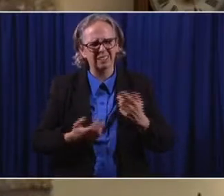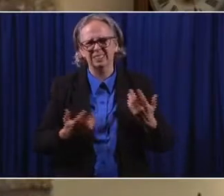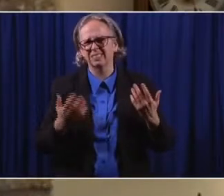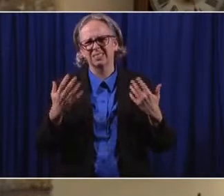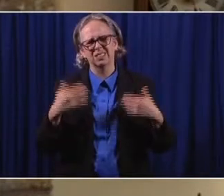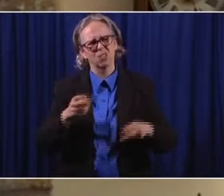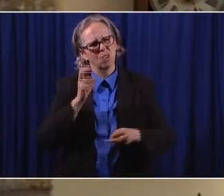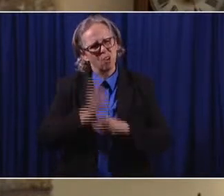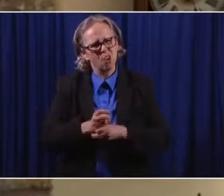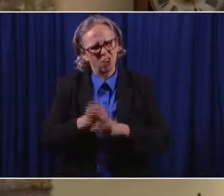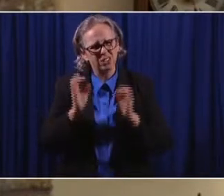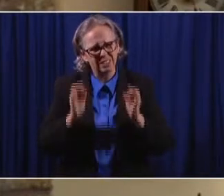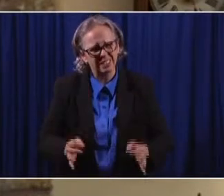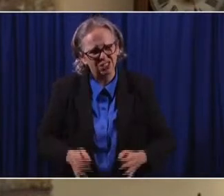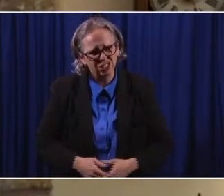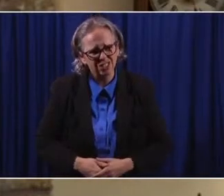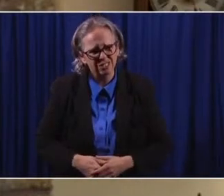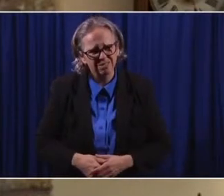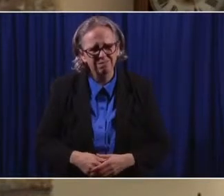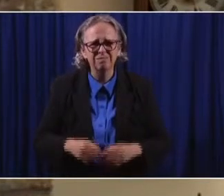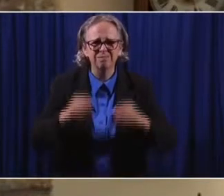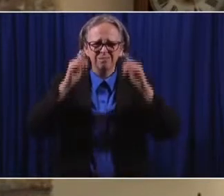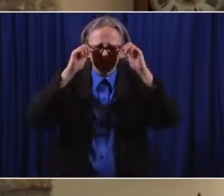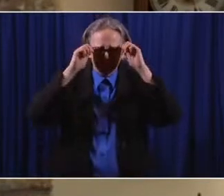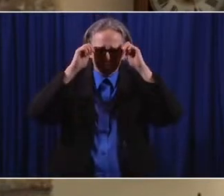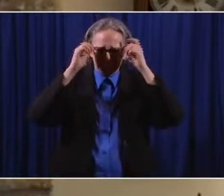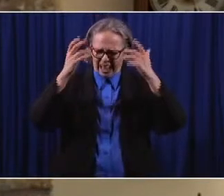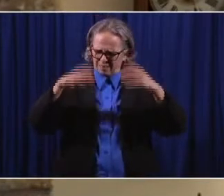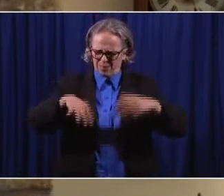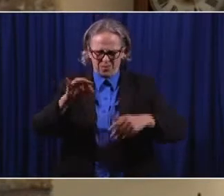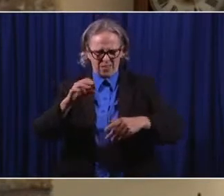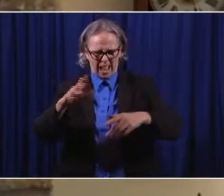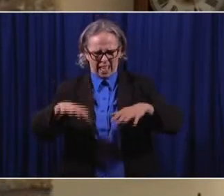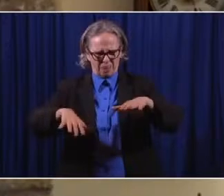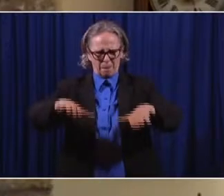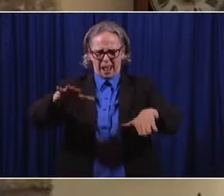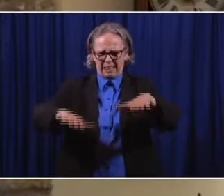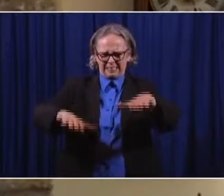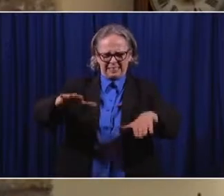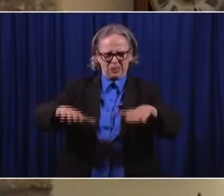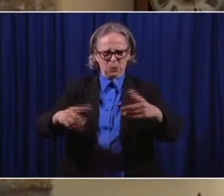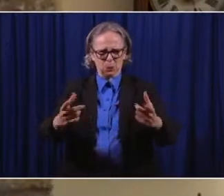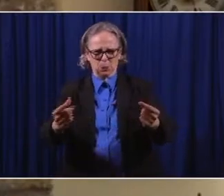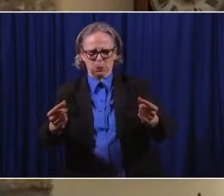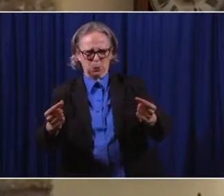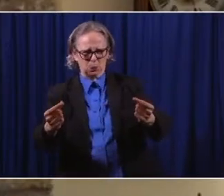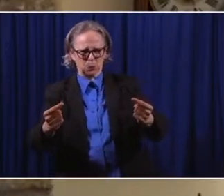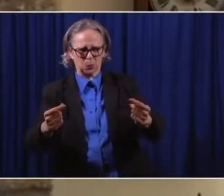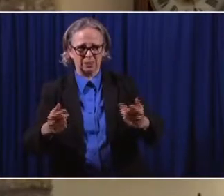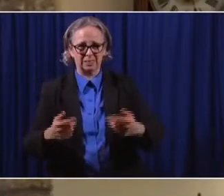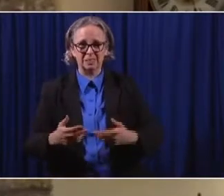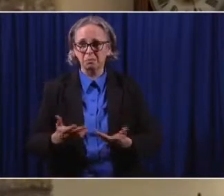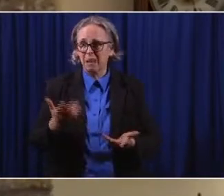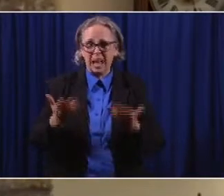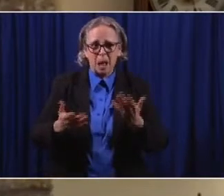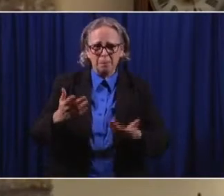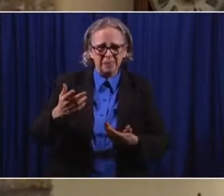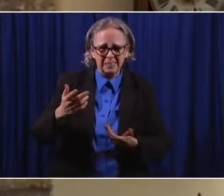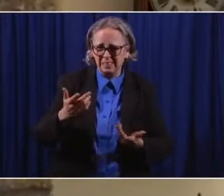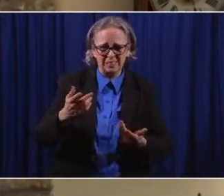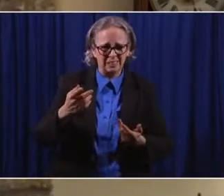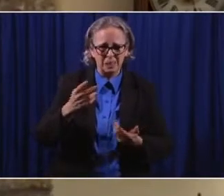know, the equities and the needs. And people in nursing homes the residents have